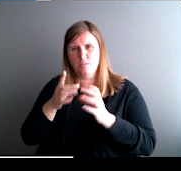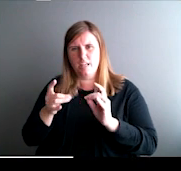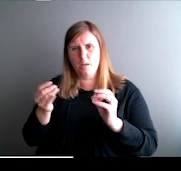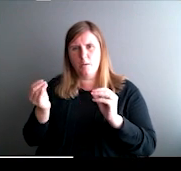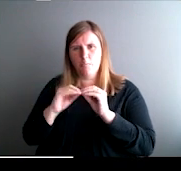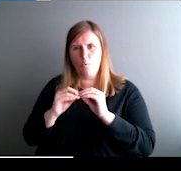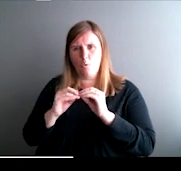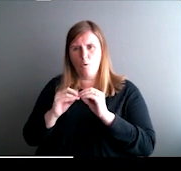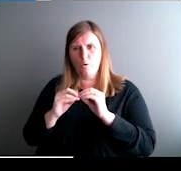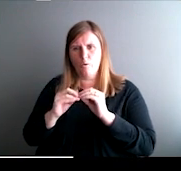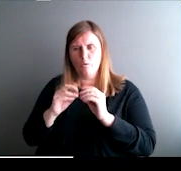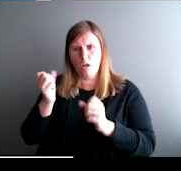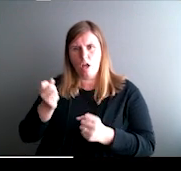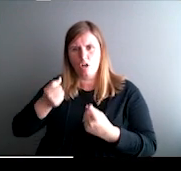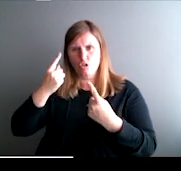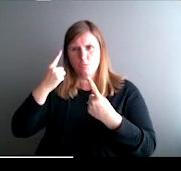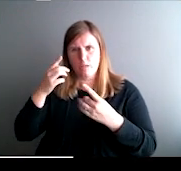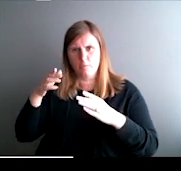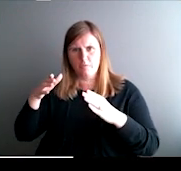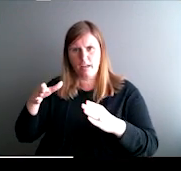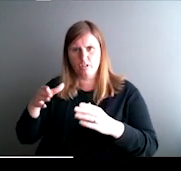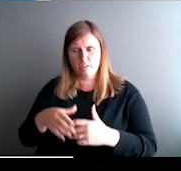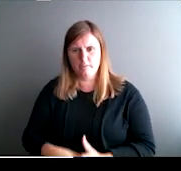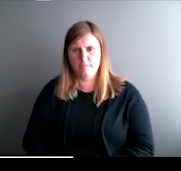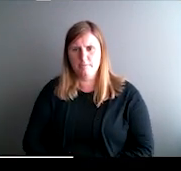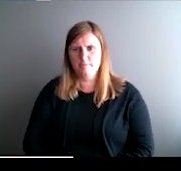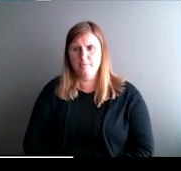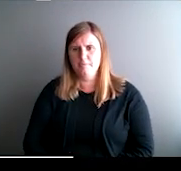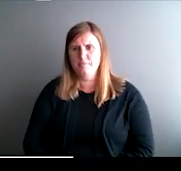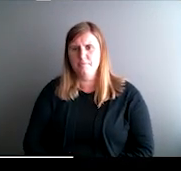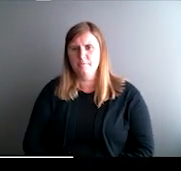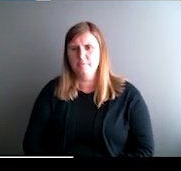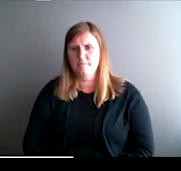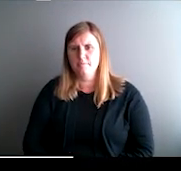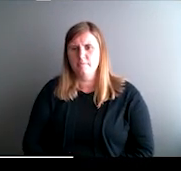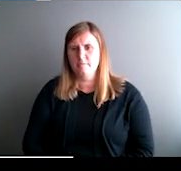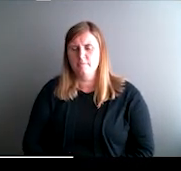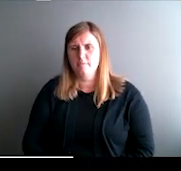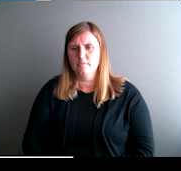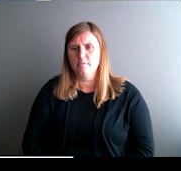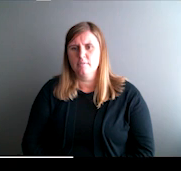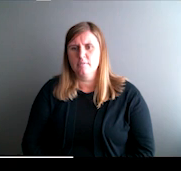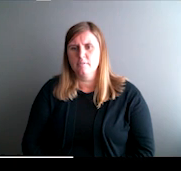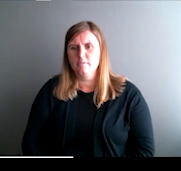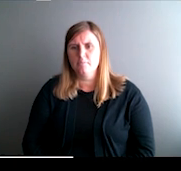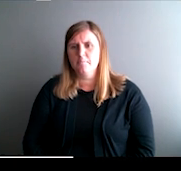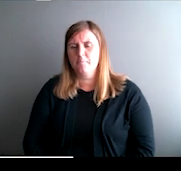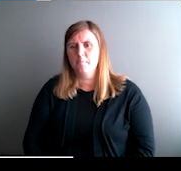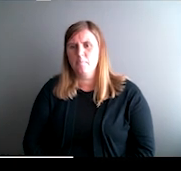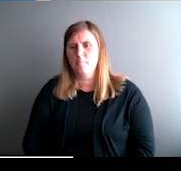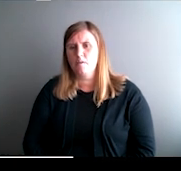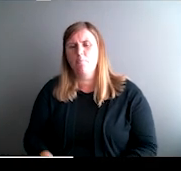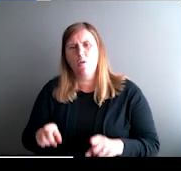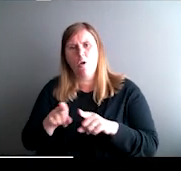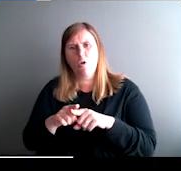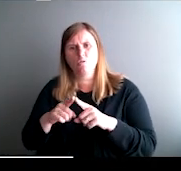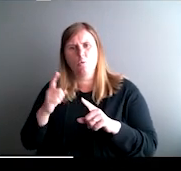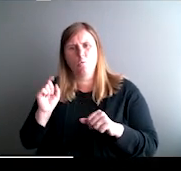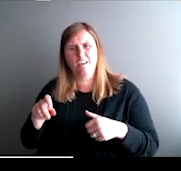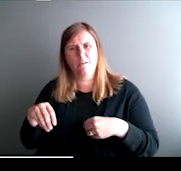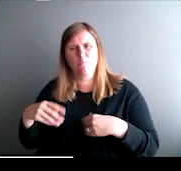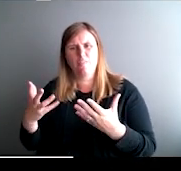more understandable fashion. But also now we can provide that